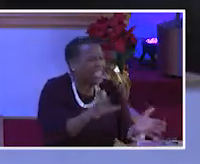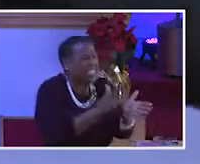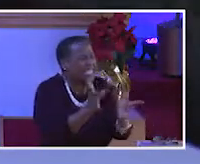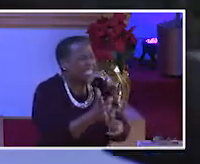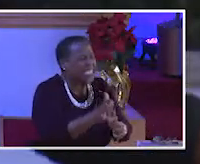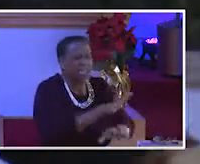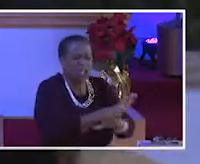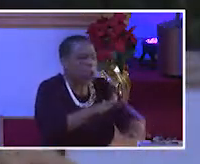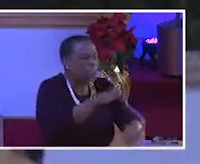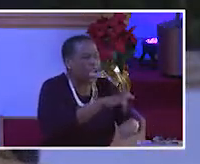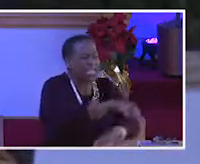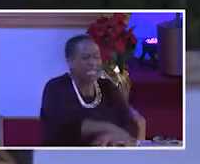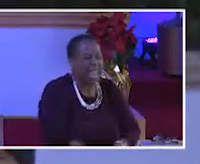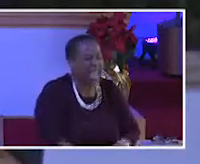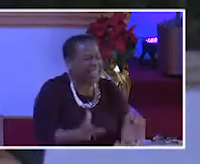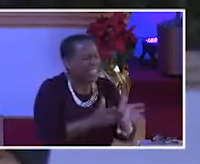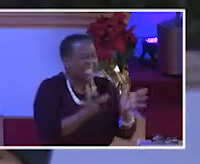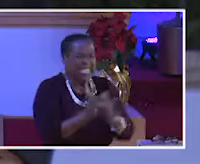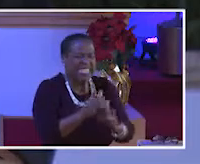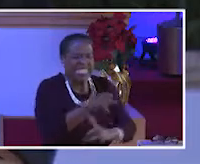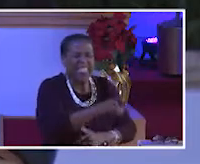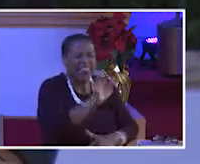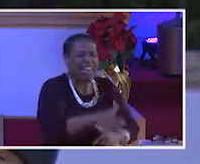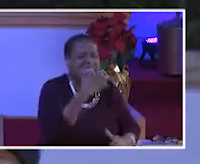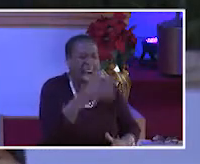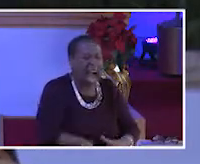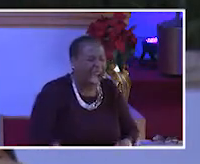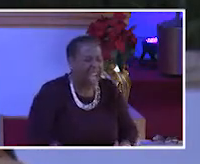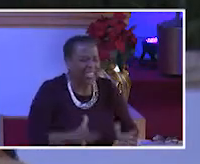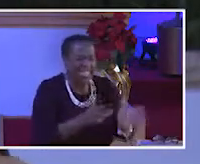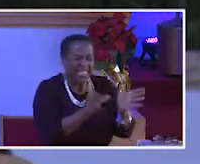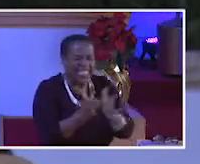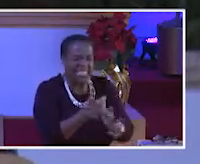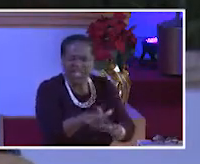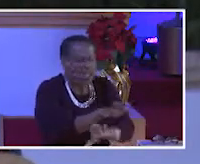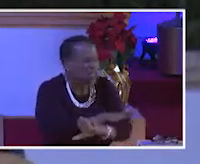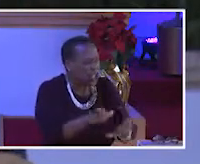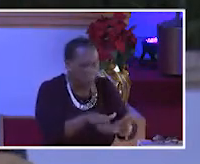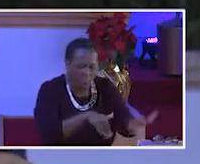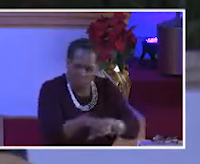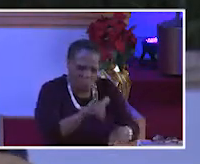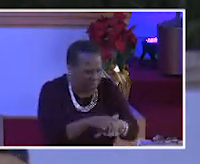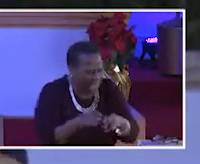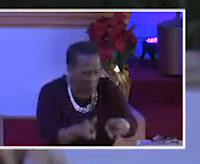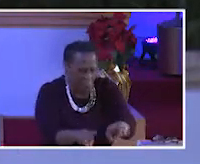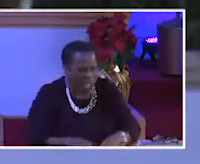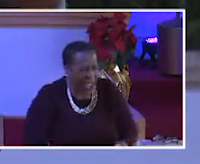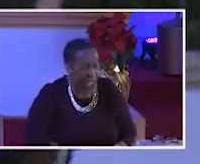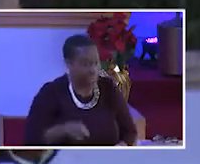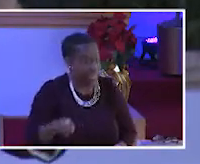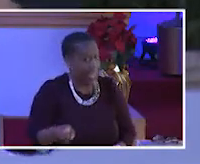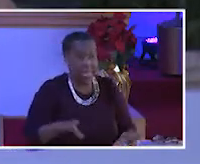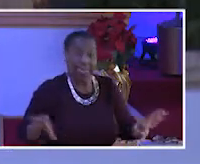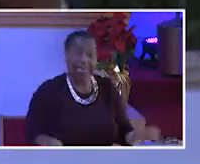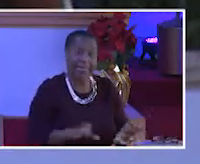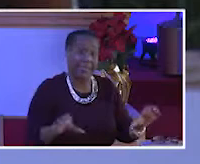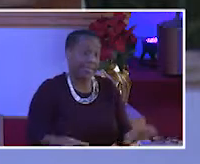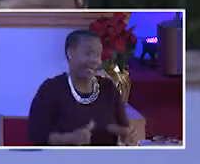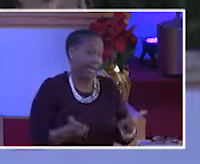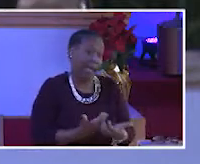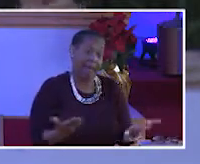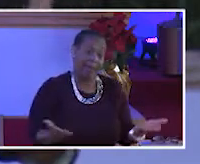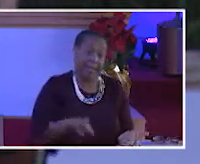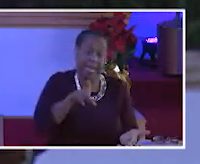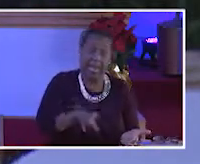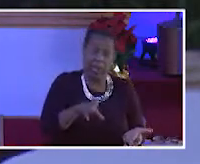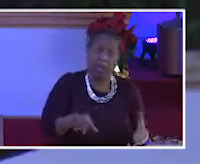that. Jesus, that's hot. Jesus, don't walk that way. He did everything that he